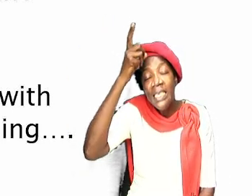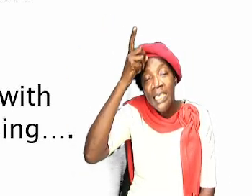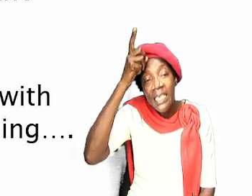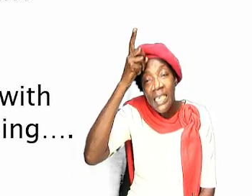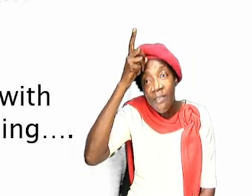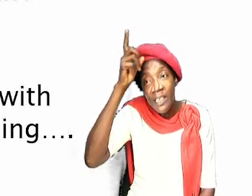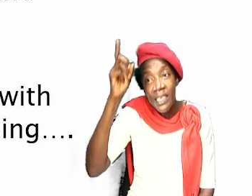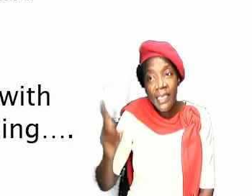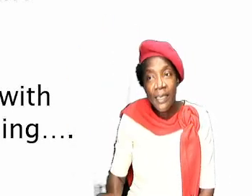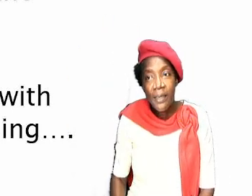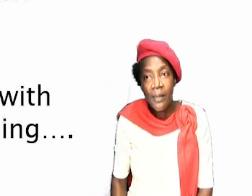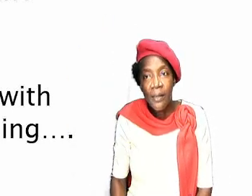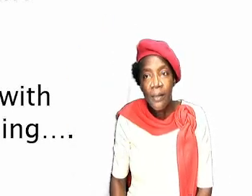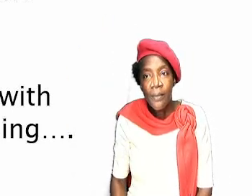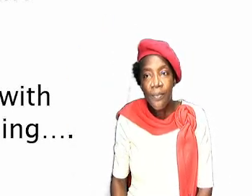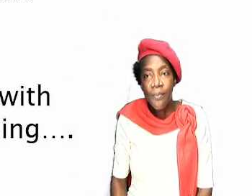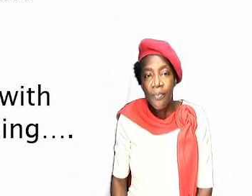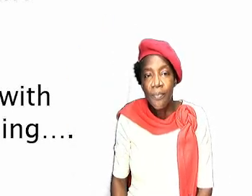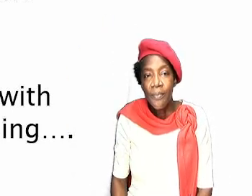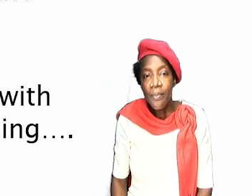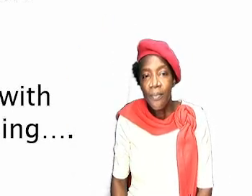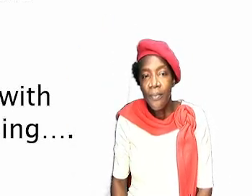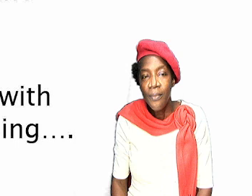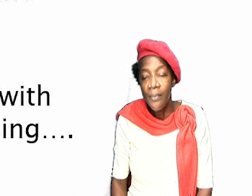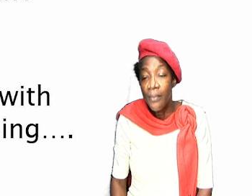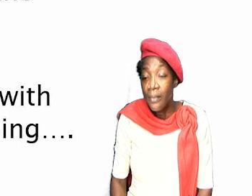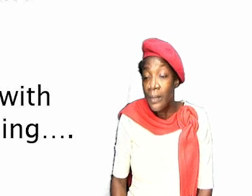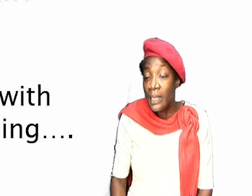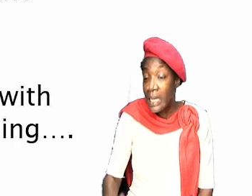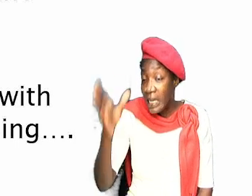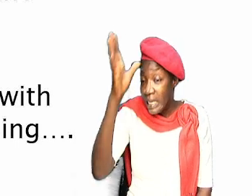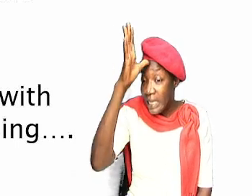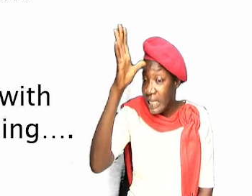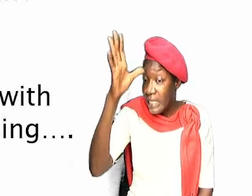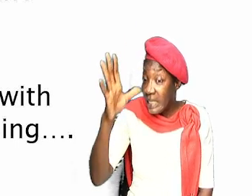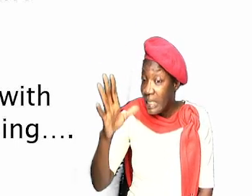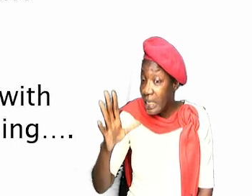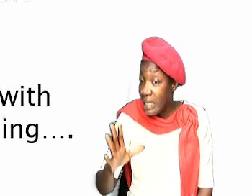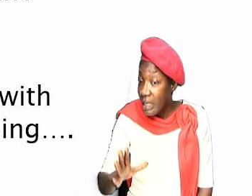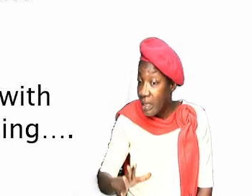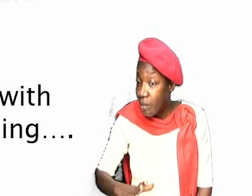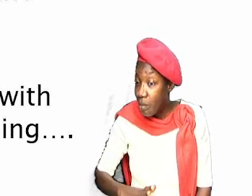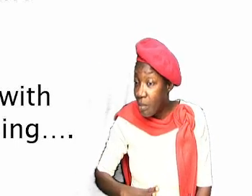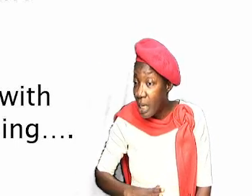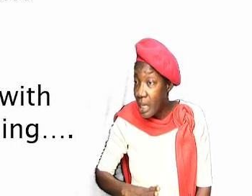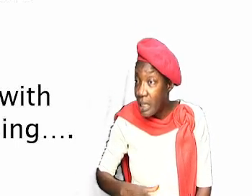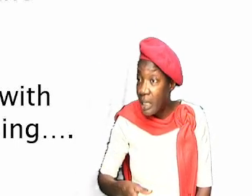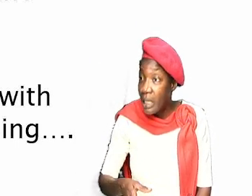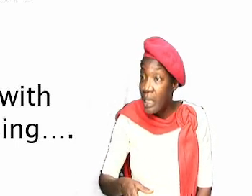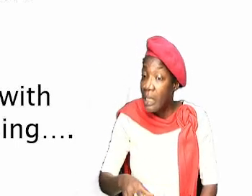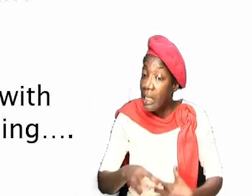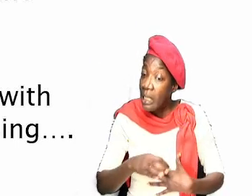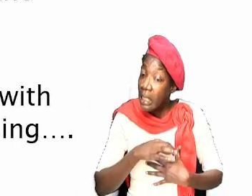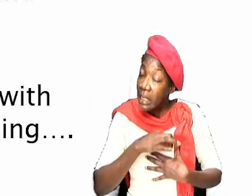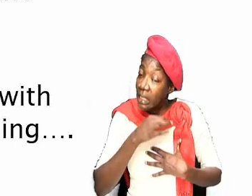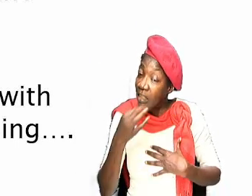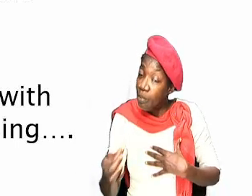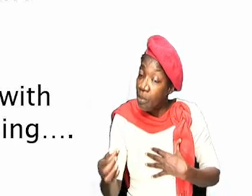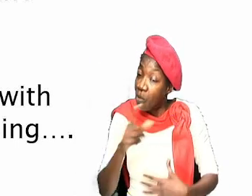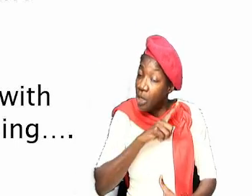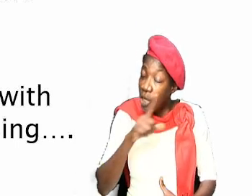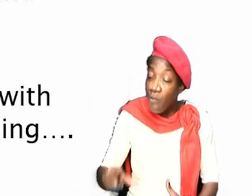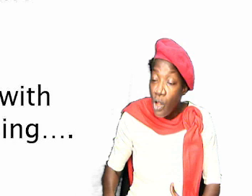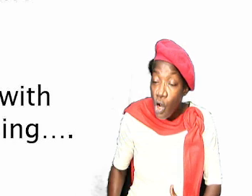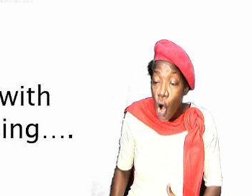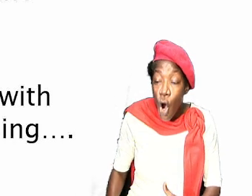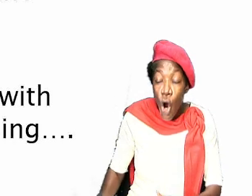said, you know, this man is a godly person, the Lord was with him, it was because the Spirit of the Lord was